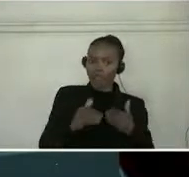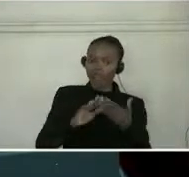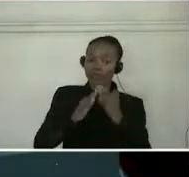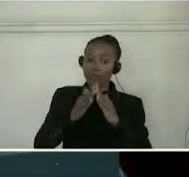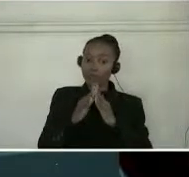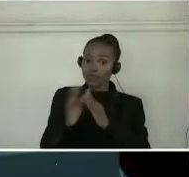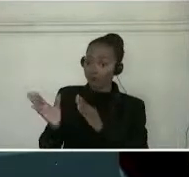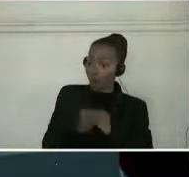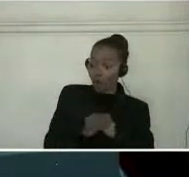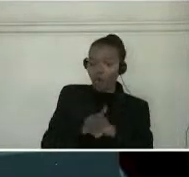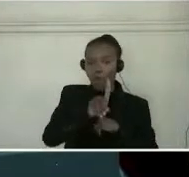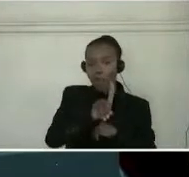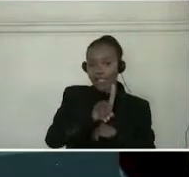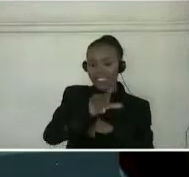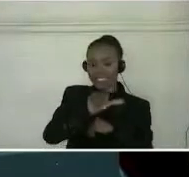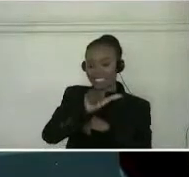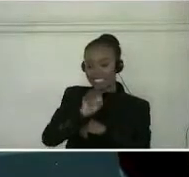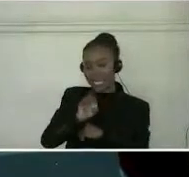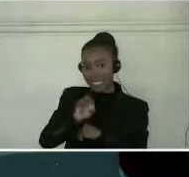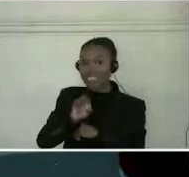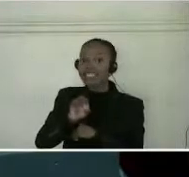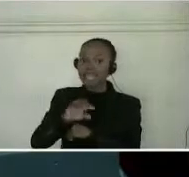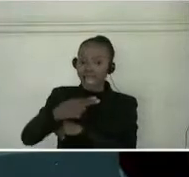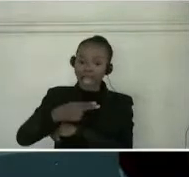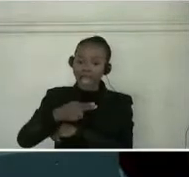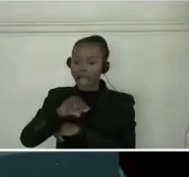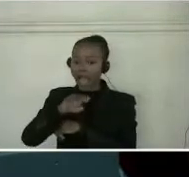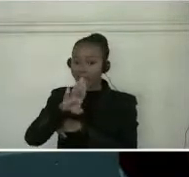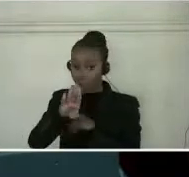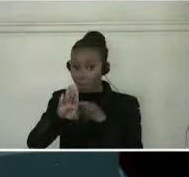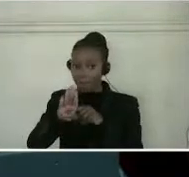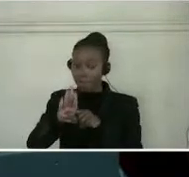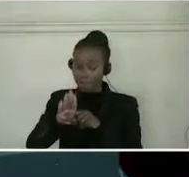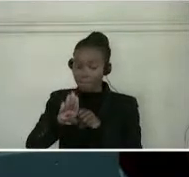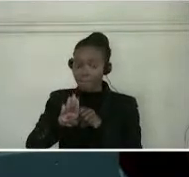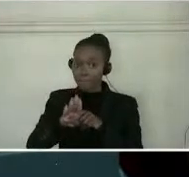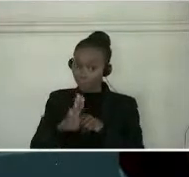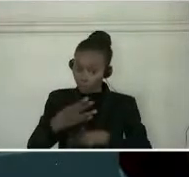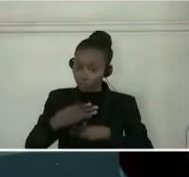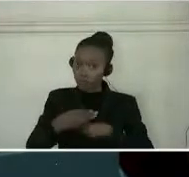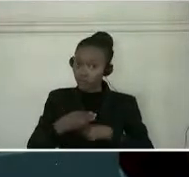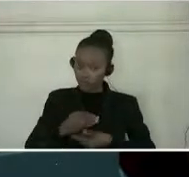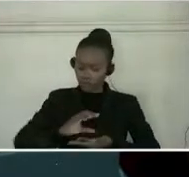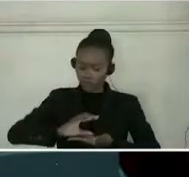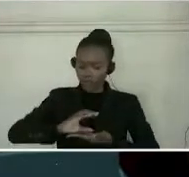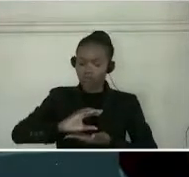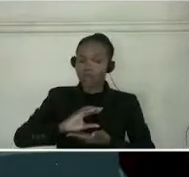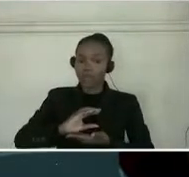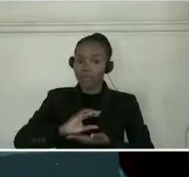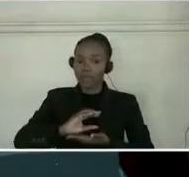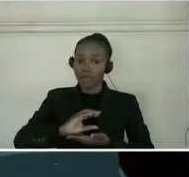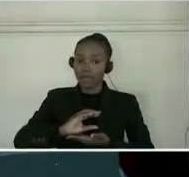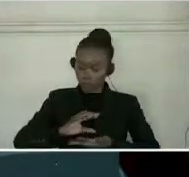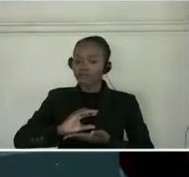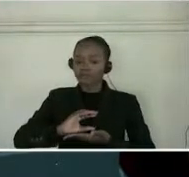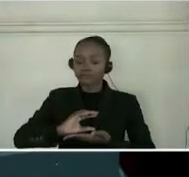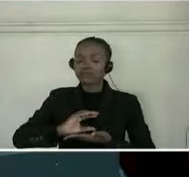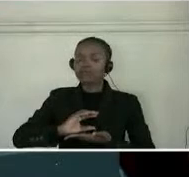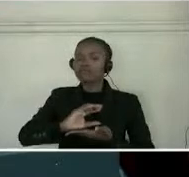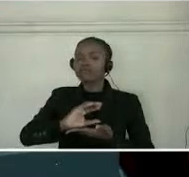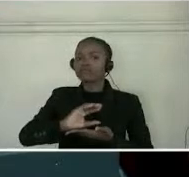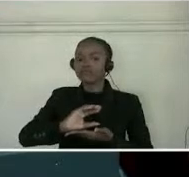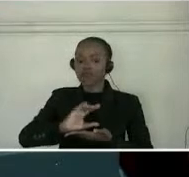160 hubs and clubs within the vicinity of the hubs will be receiving equipment to successfully